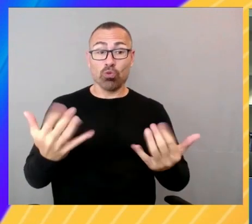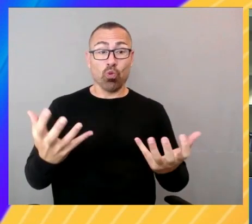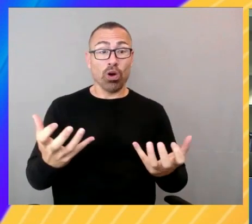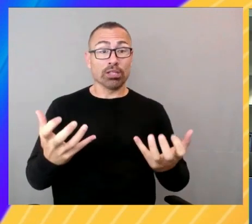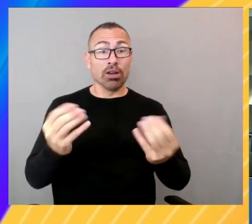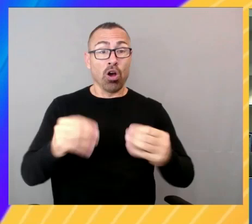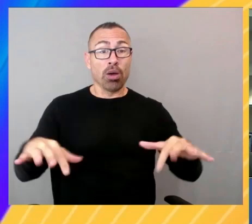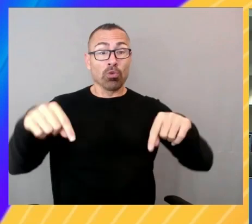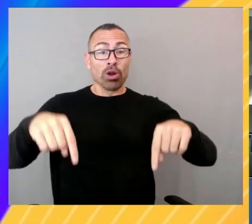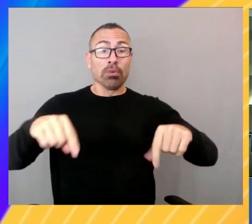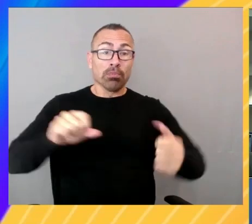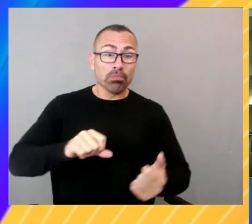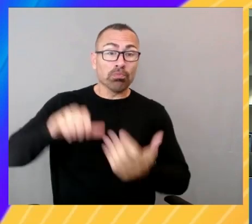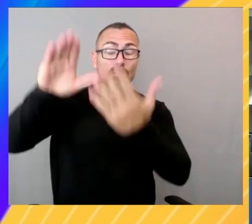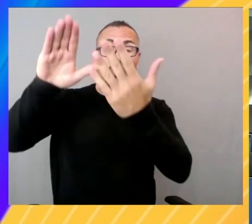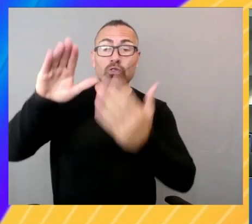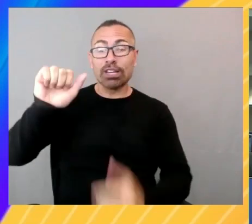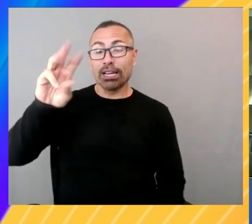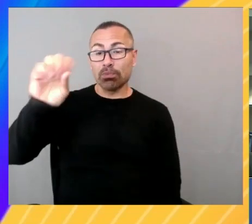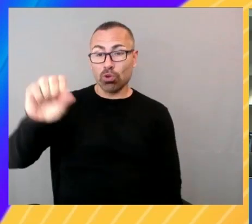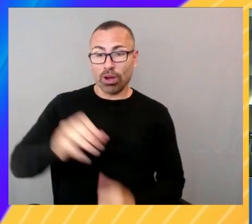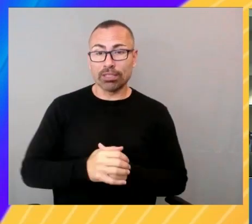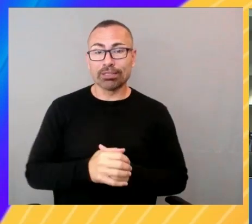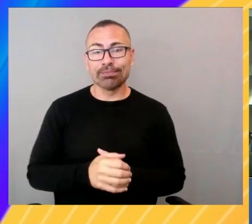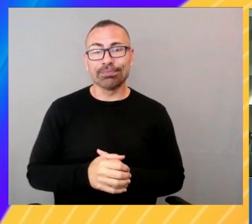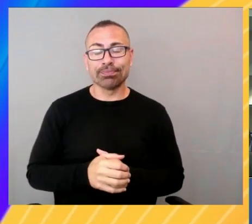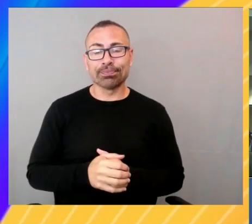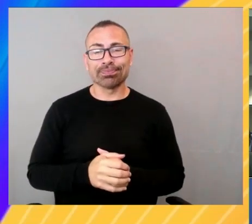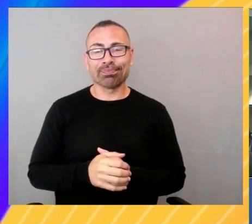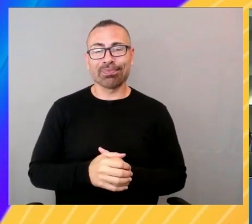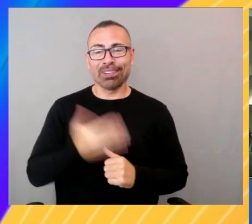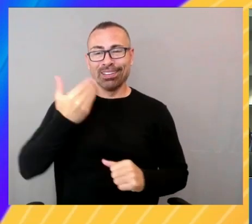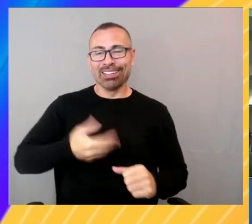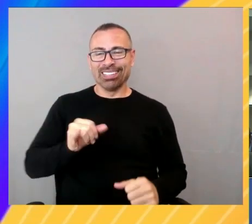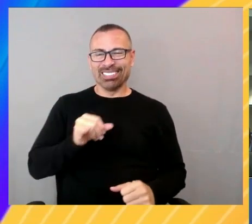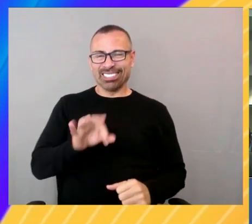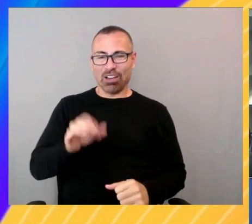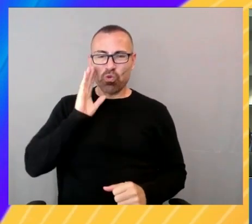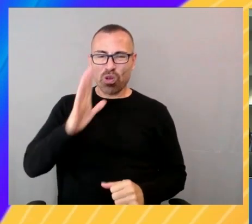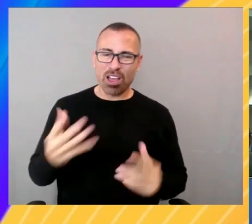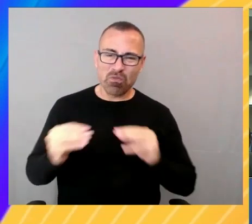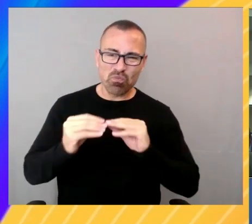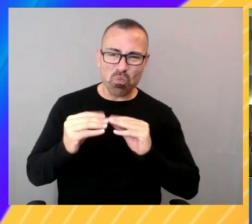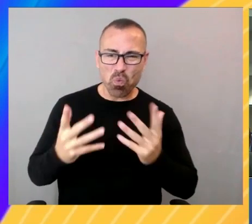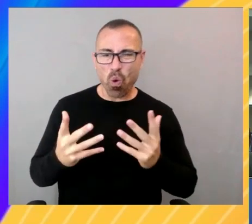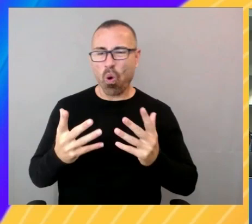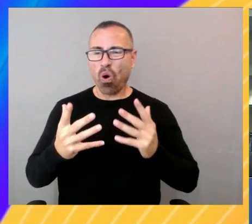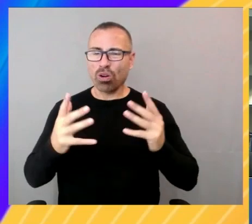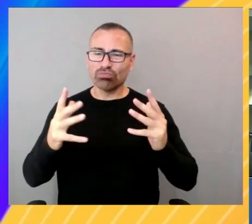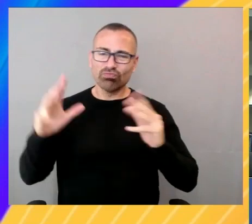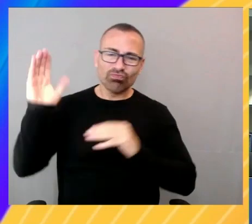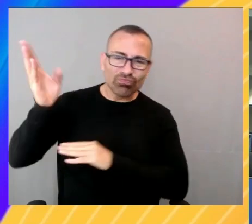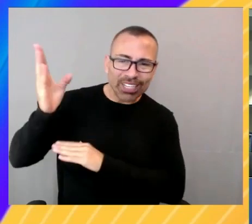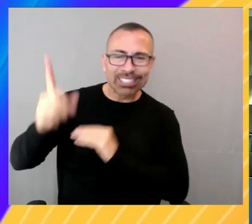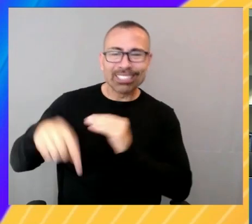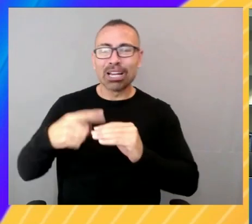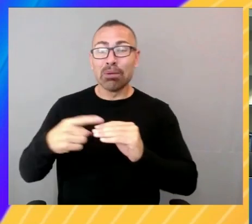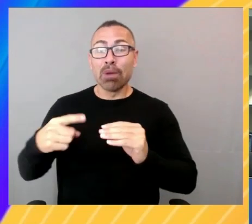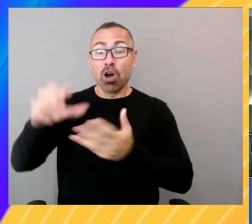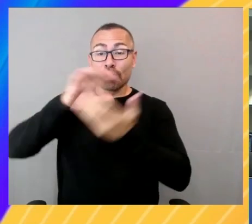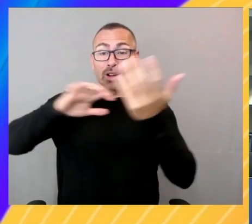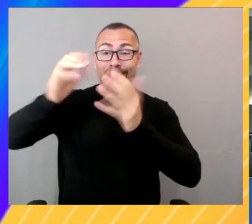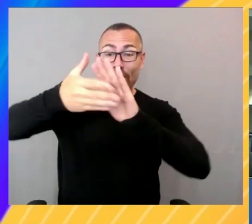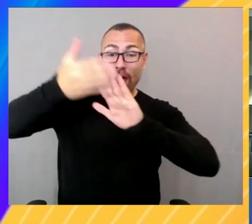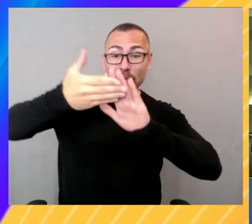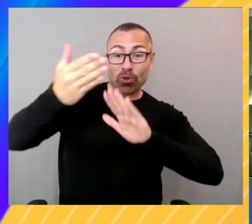more sessions here on AWS On Air throughout the day about cloud operations and some of the cool things that you guys have to offer. Full